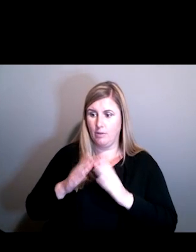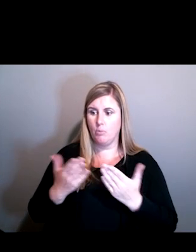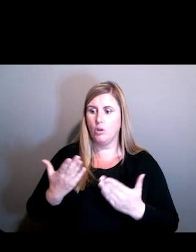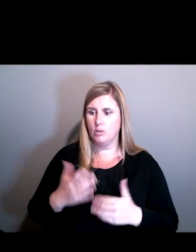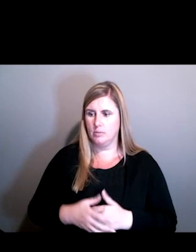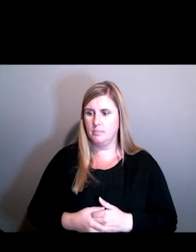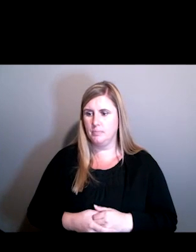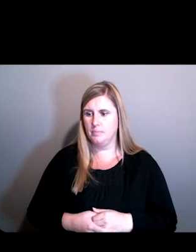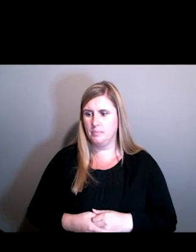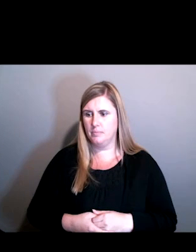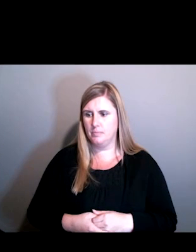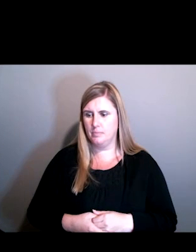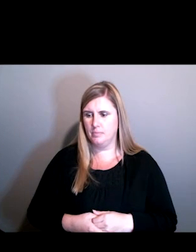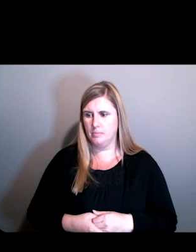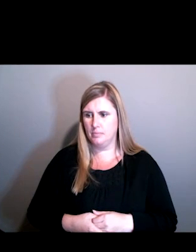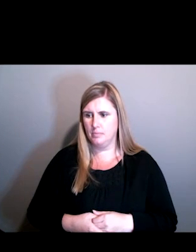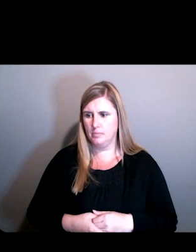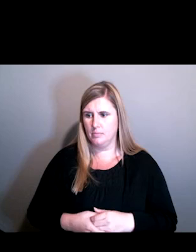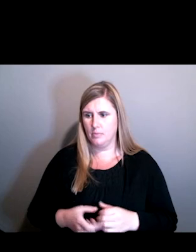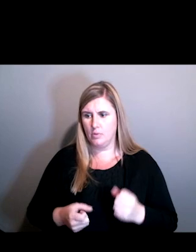Giving the book.